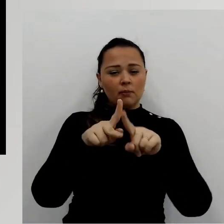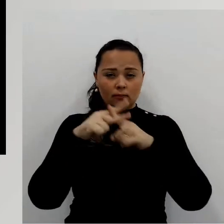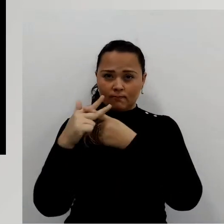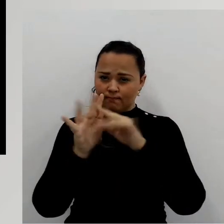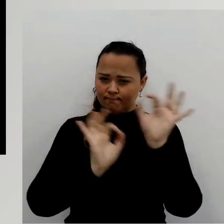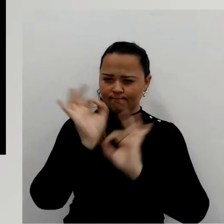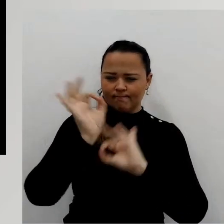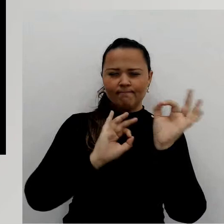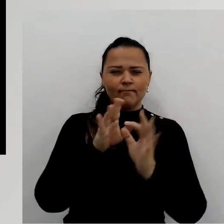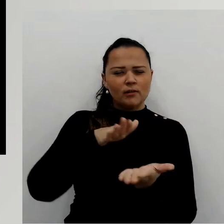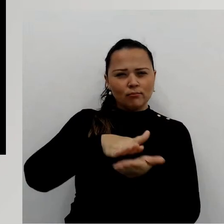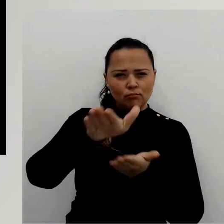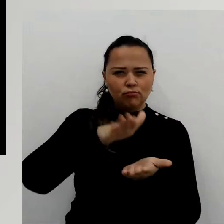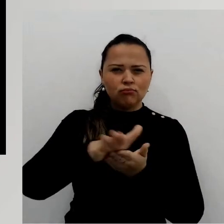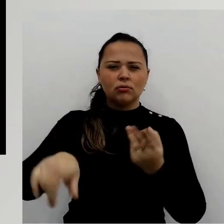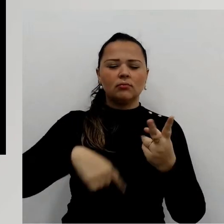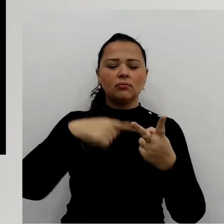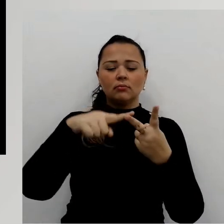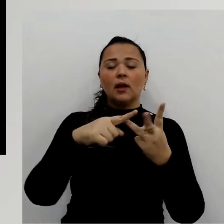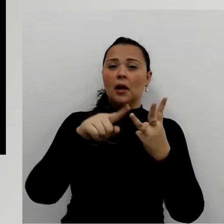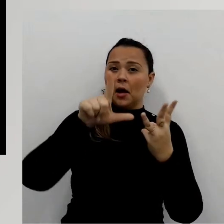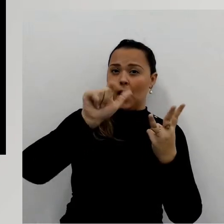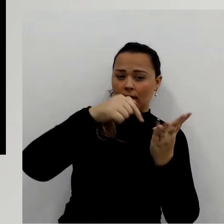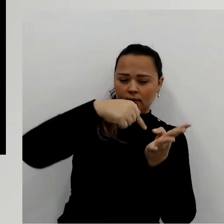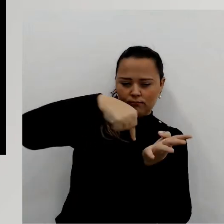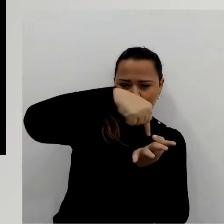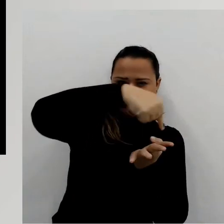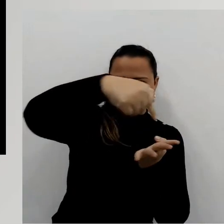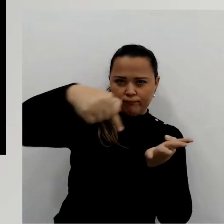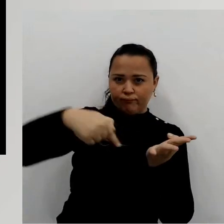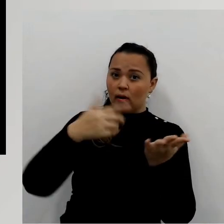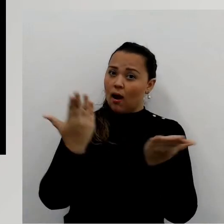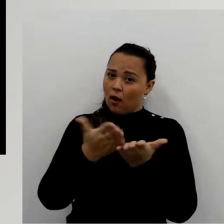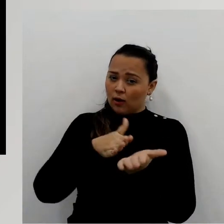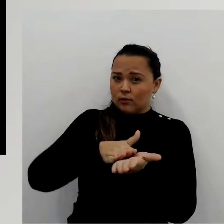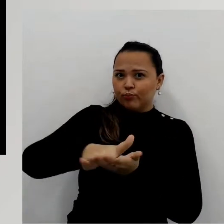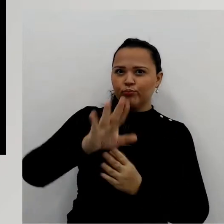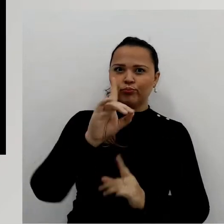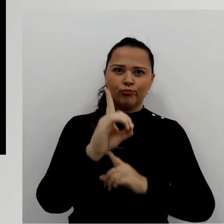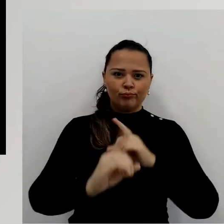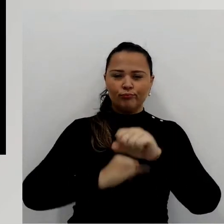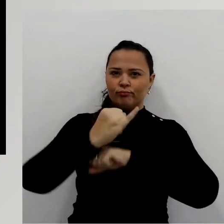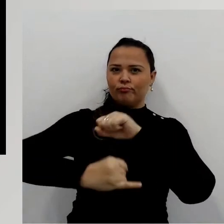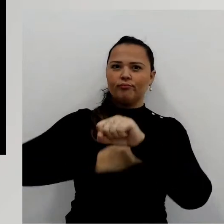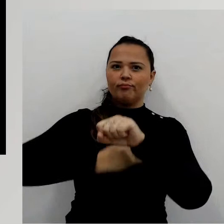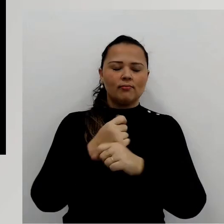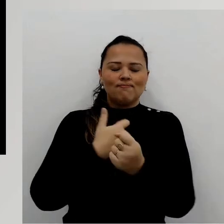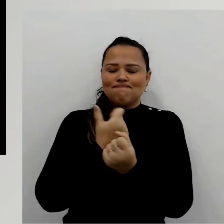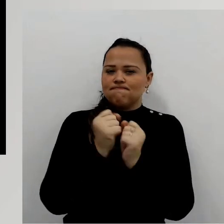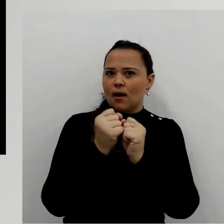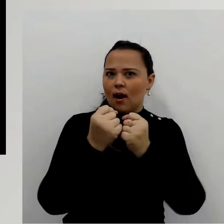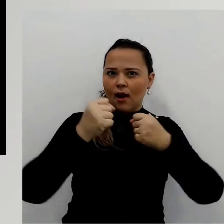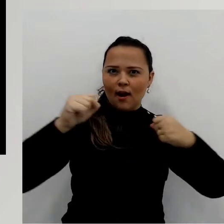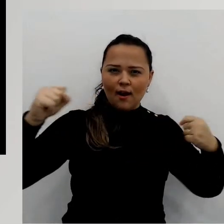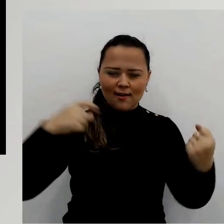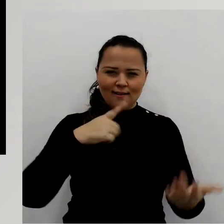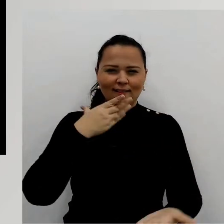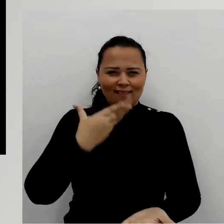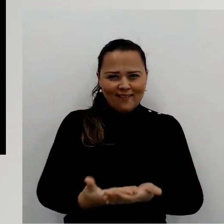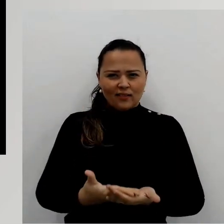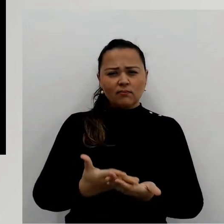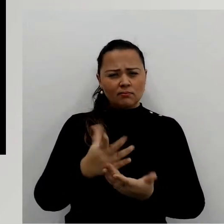And now digital printing is growing exponentially. Computer to plate is starting to decline in many areas, and